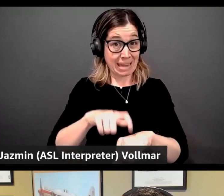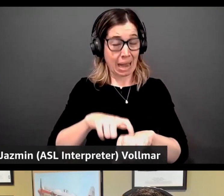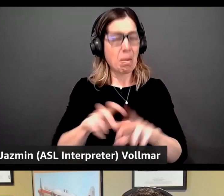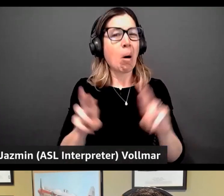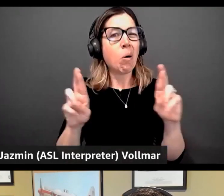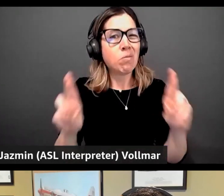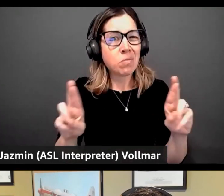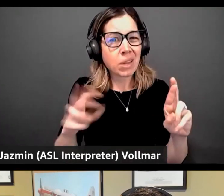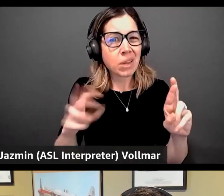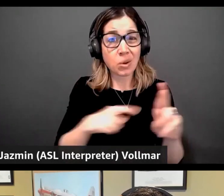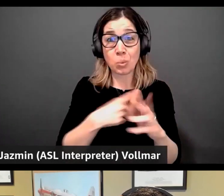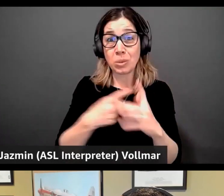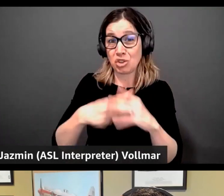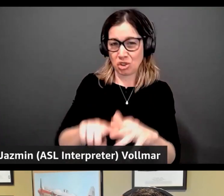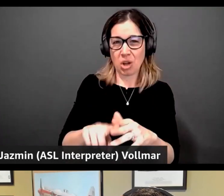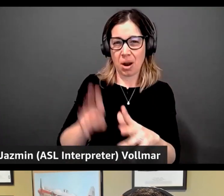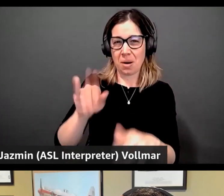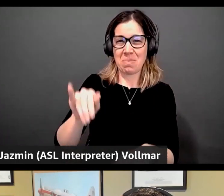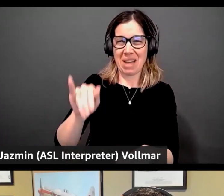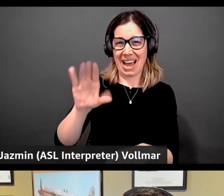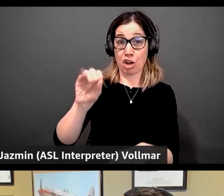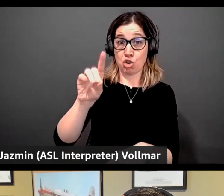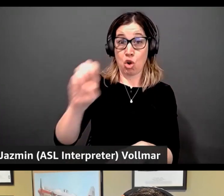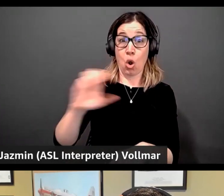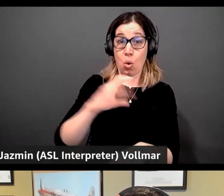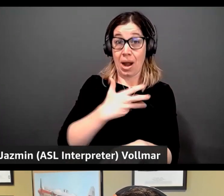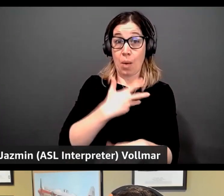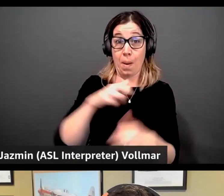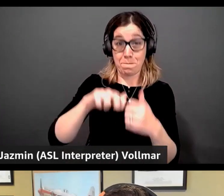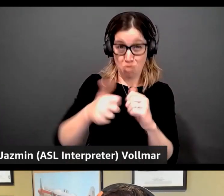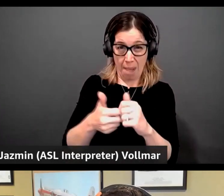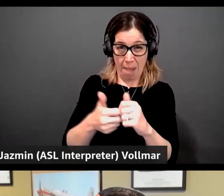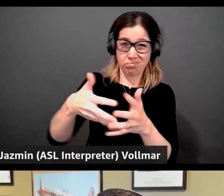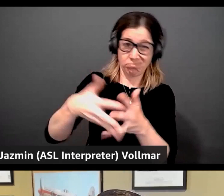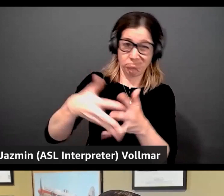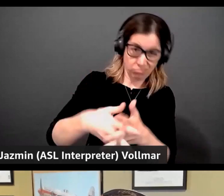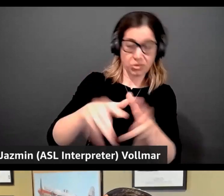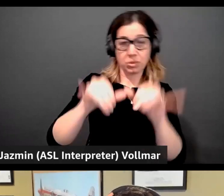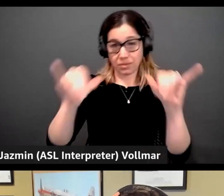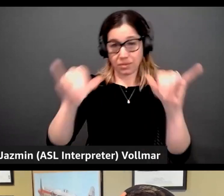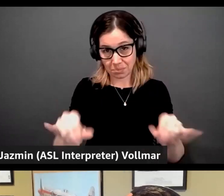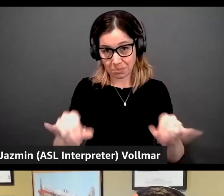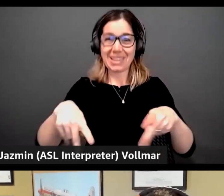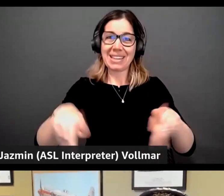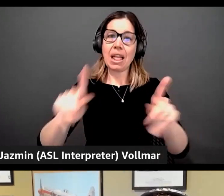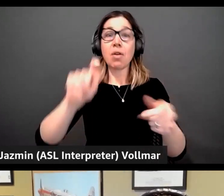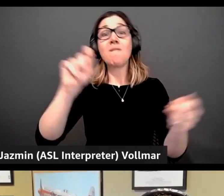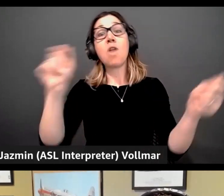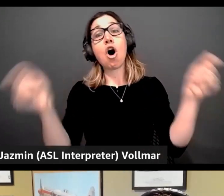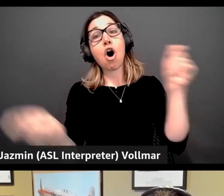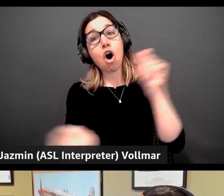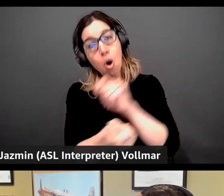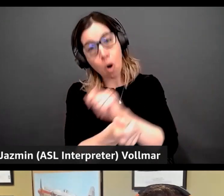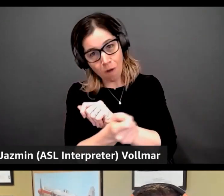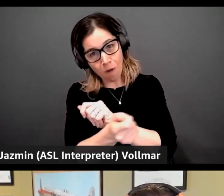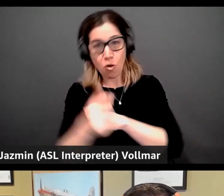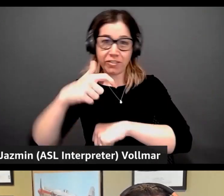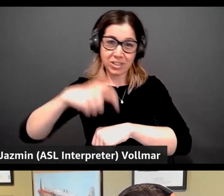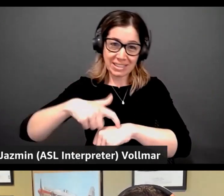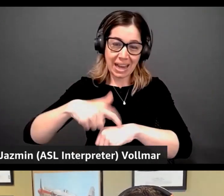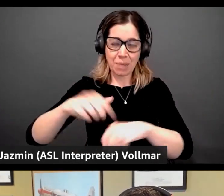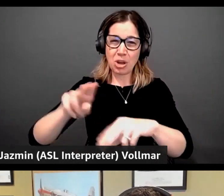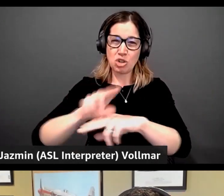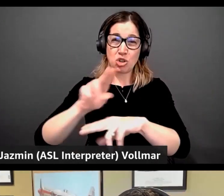by encoding our problem into the system, and then we let the system kind of evolve over time and basically use the physical, like